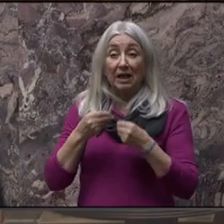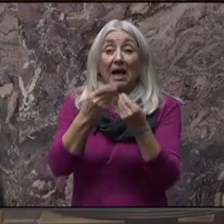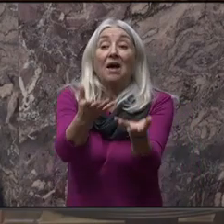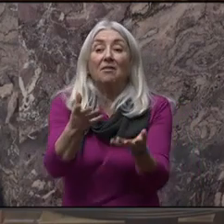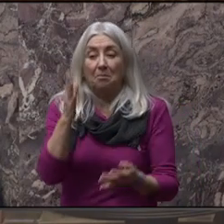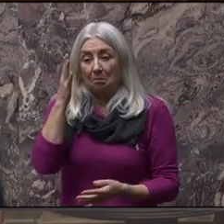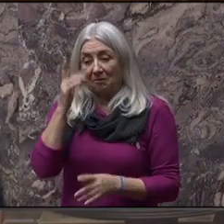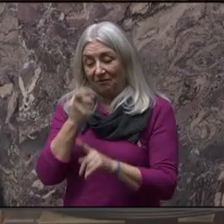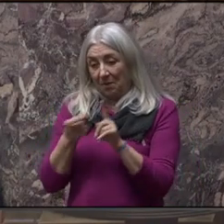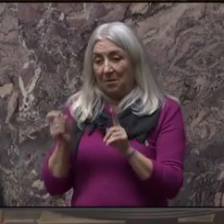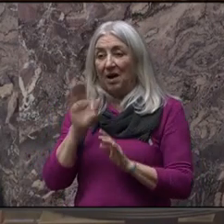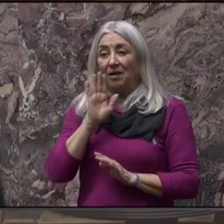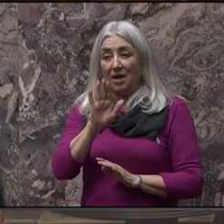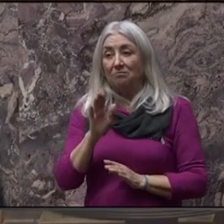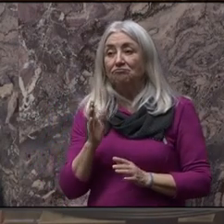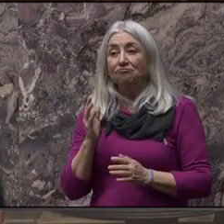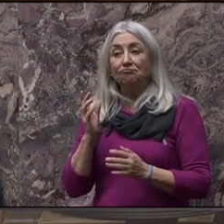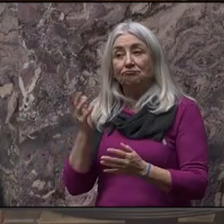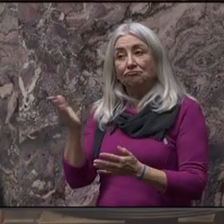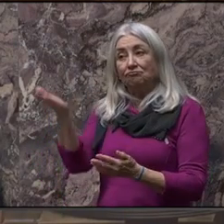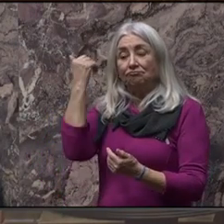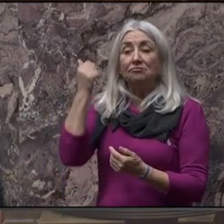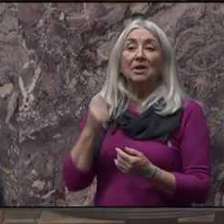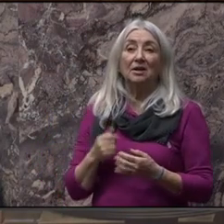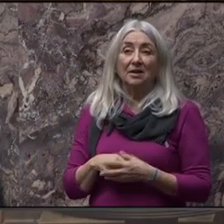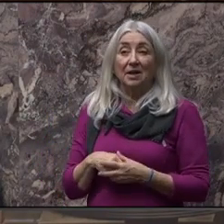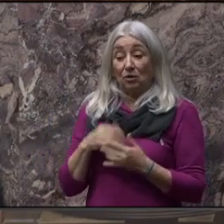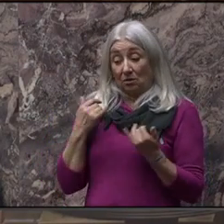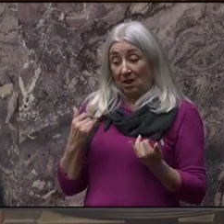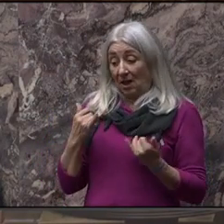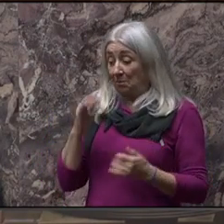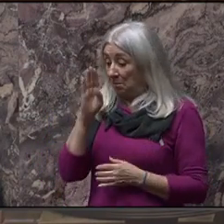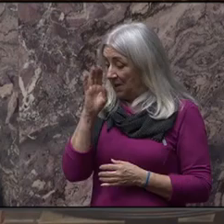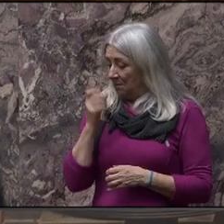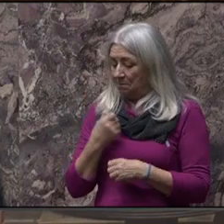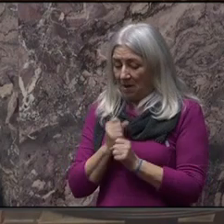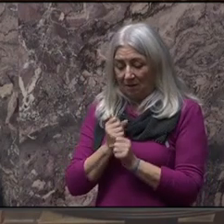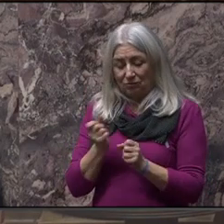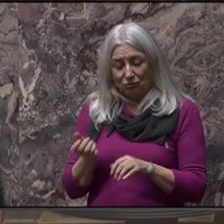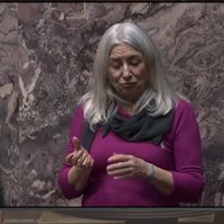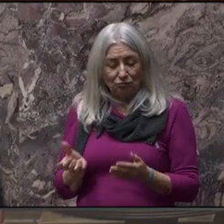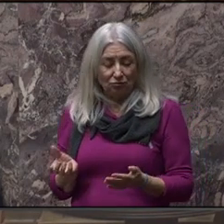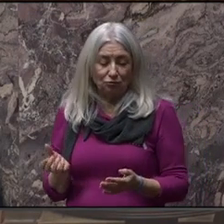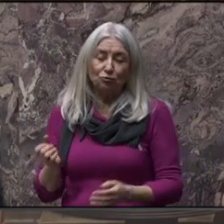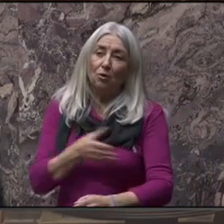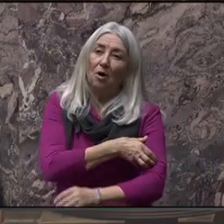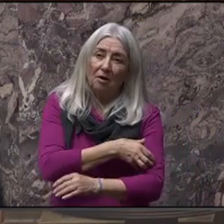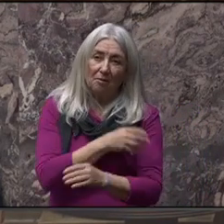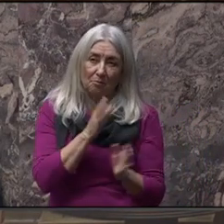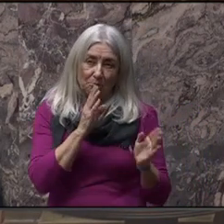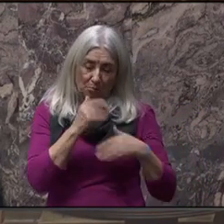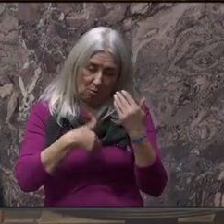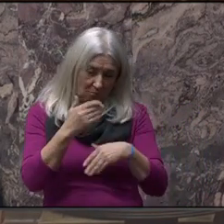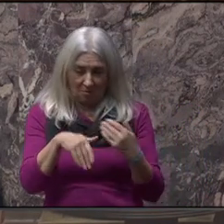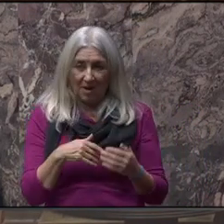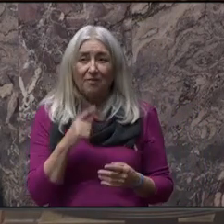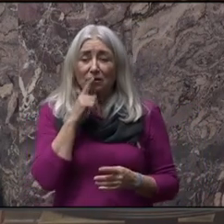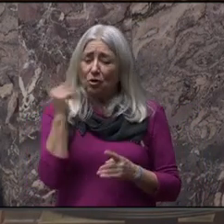Across all these fronts, British Columbia is making strong progress, always understanding there is more